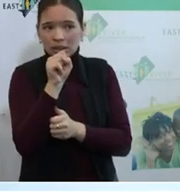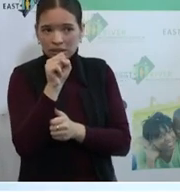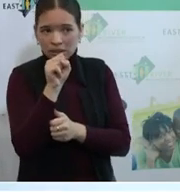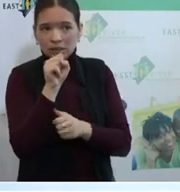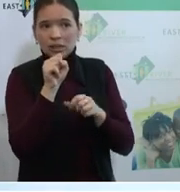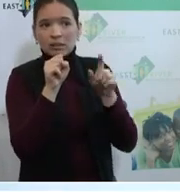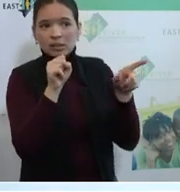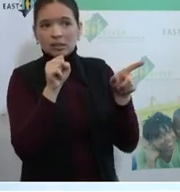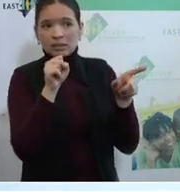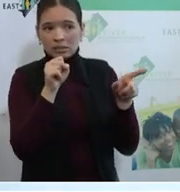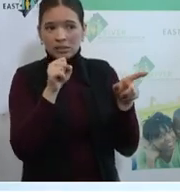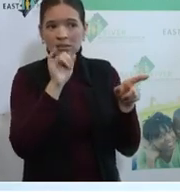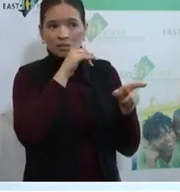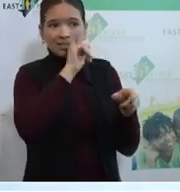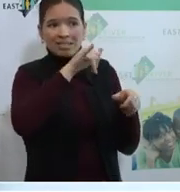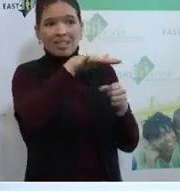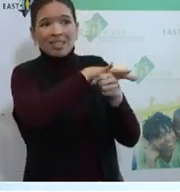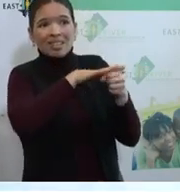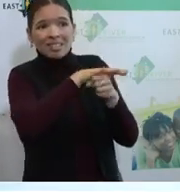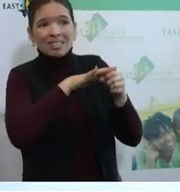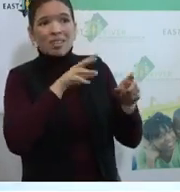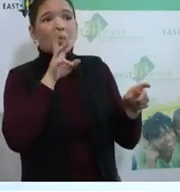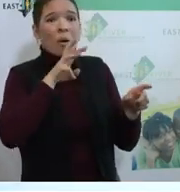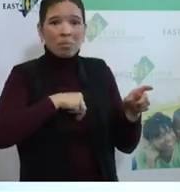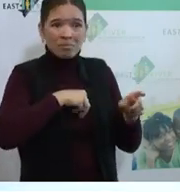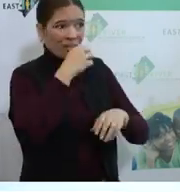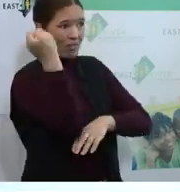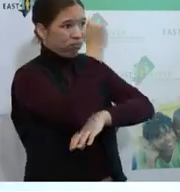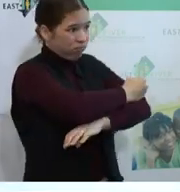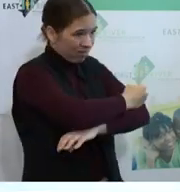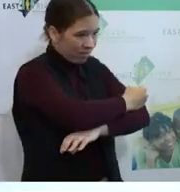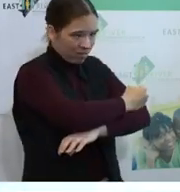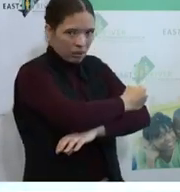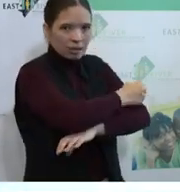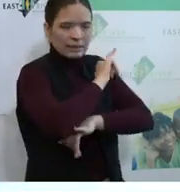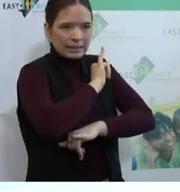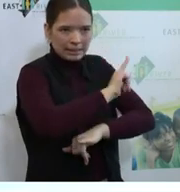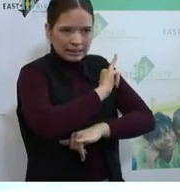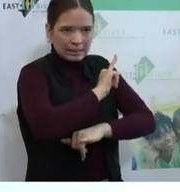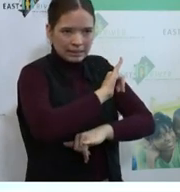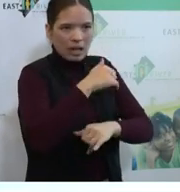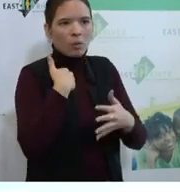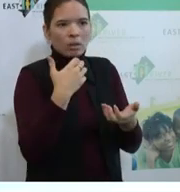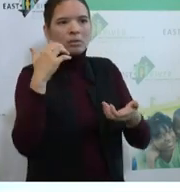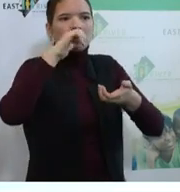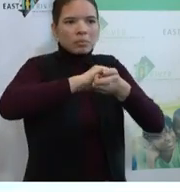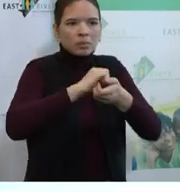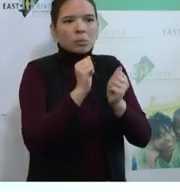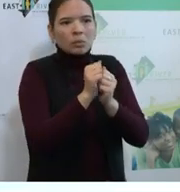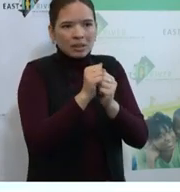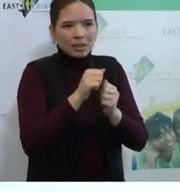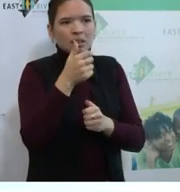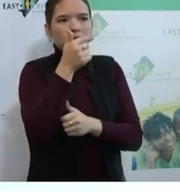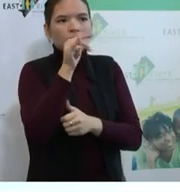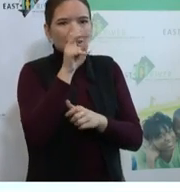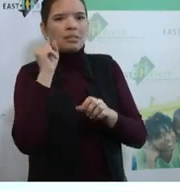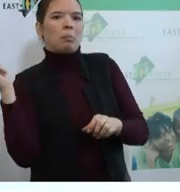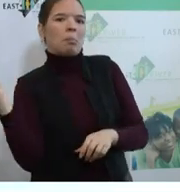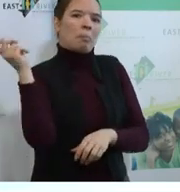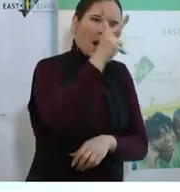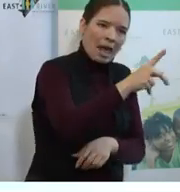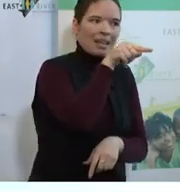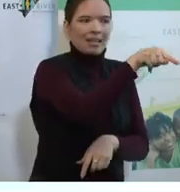left, which has been complicated, but we continue to work to try to bring a full-service Giant to that